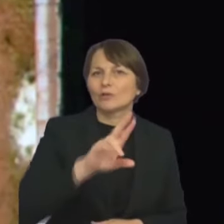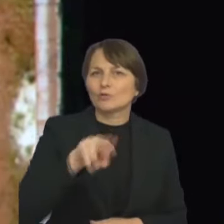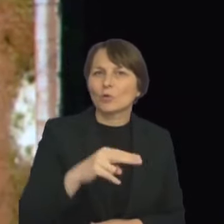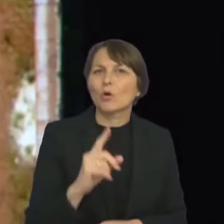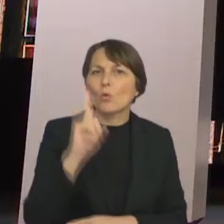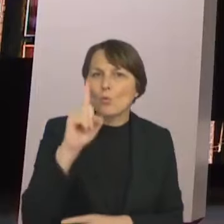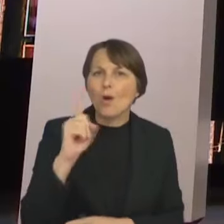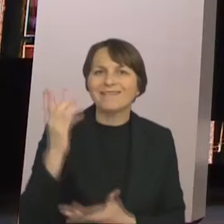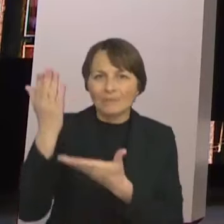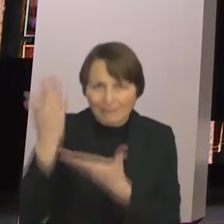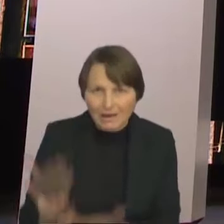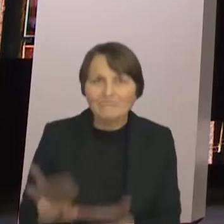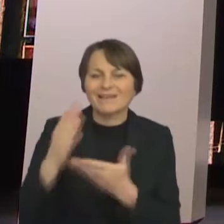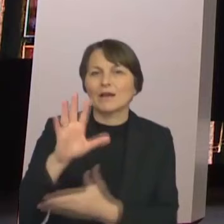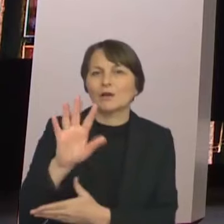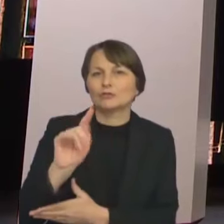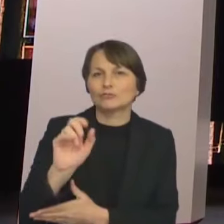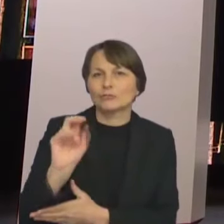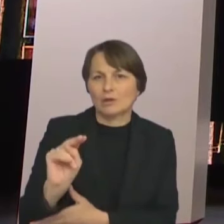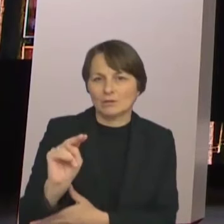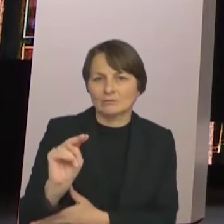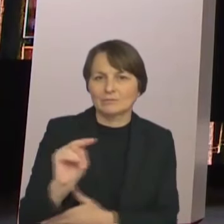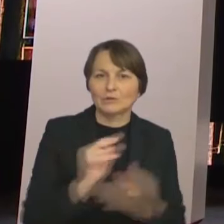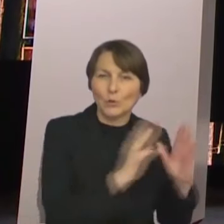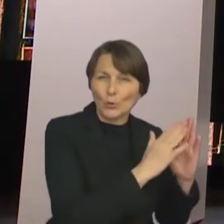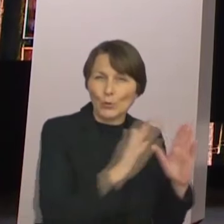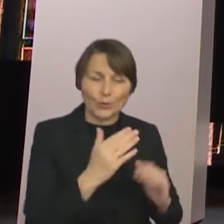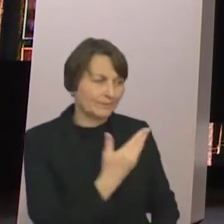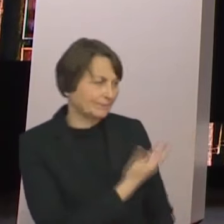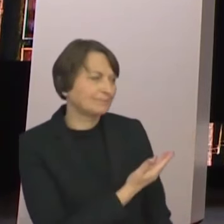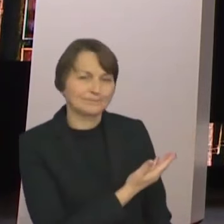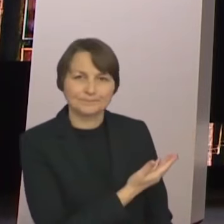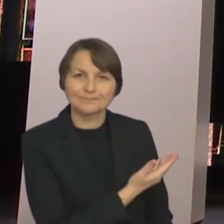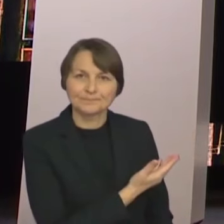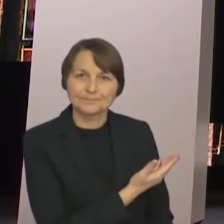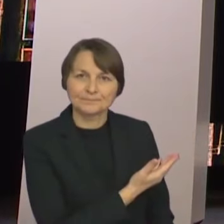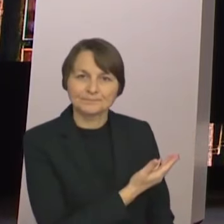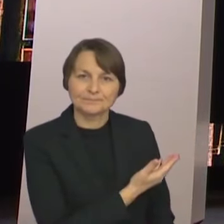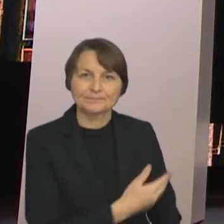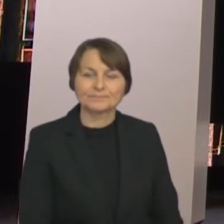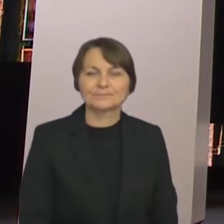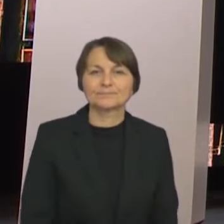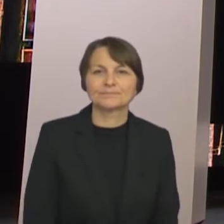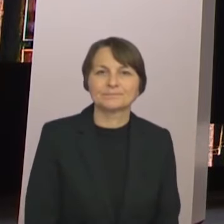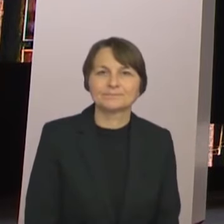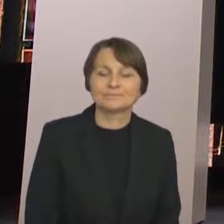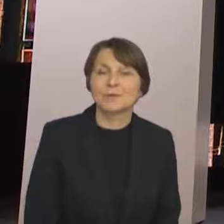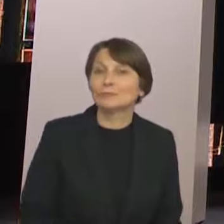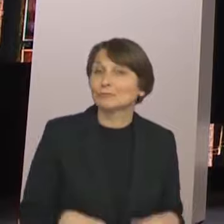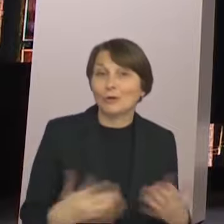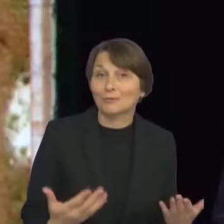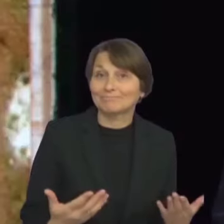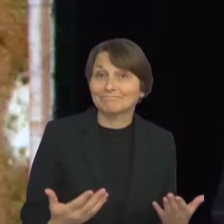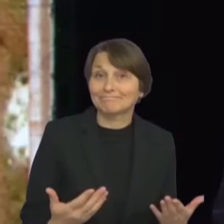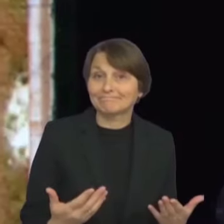from now to 2025, up to 100 euros per ton up to 2030, by 2030. So in a very pragmatic manner, this tool